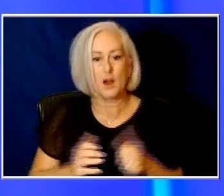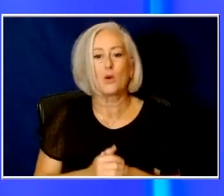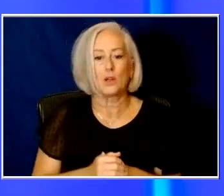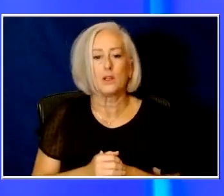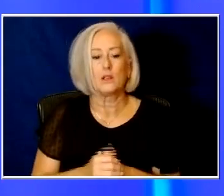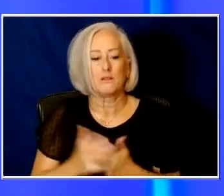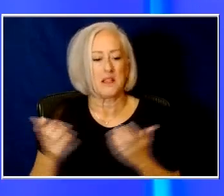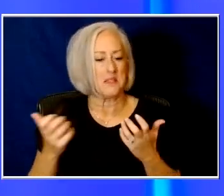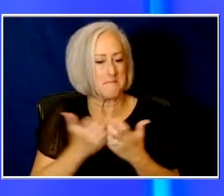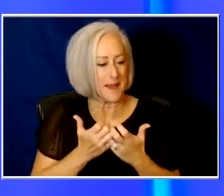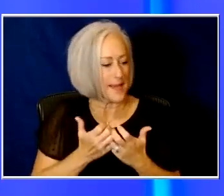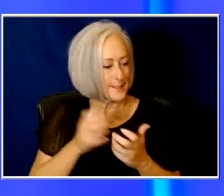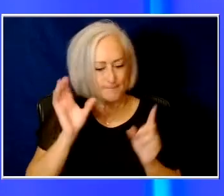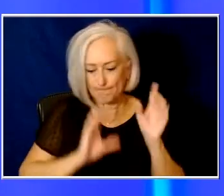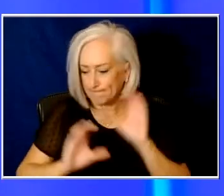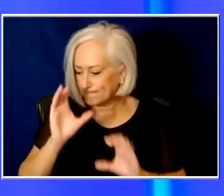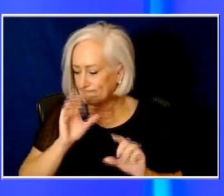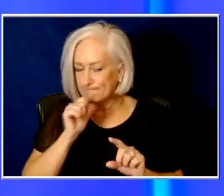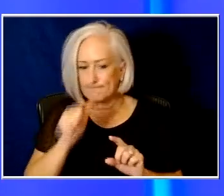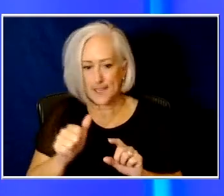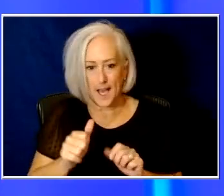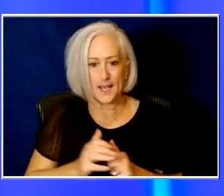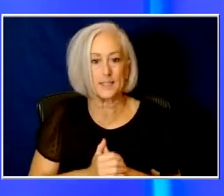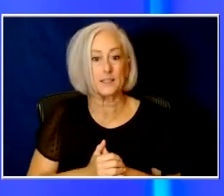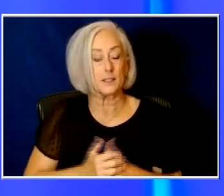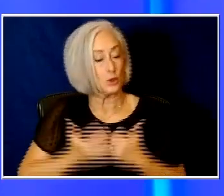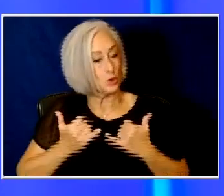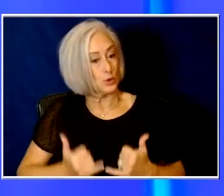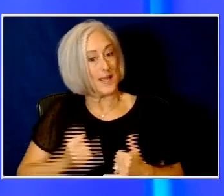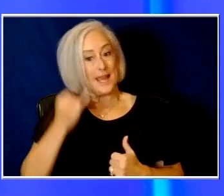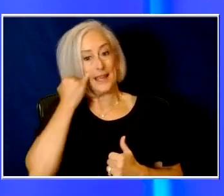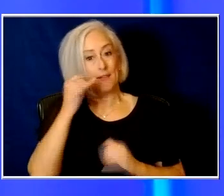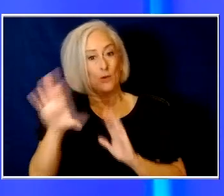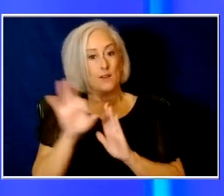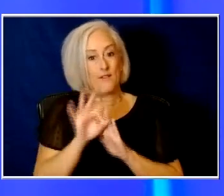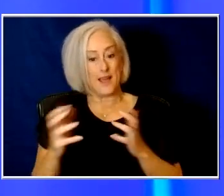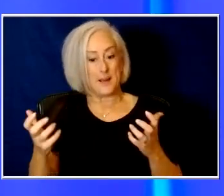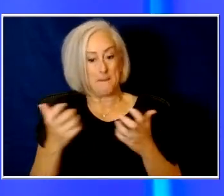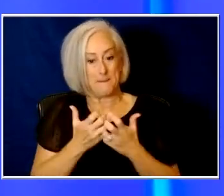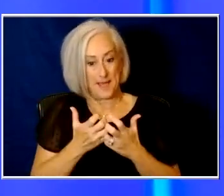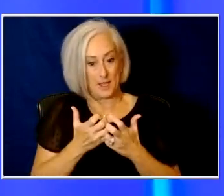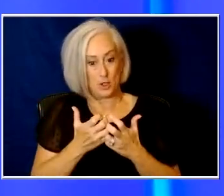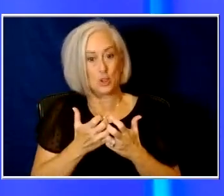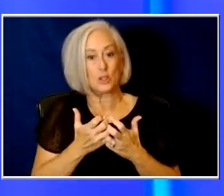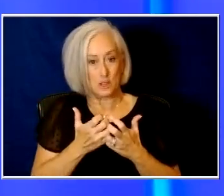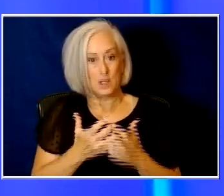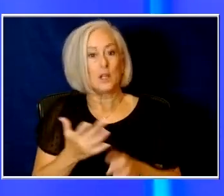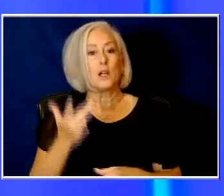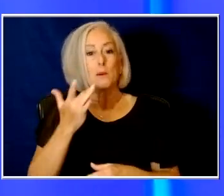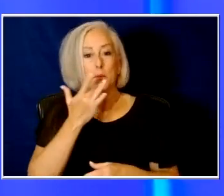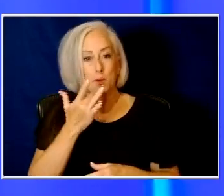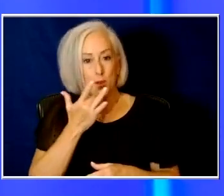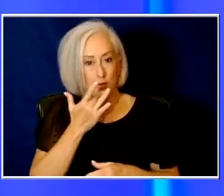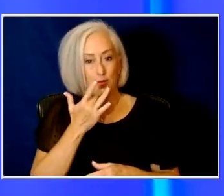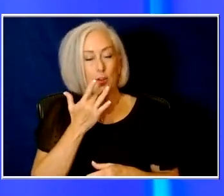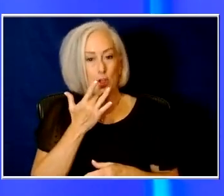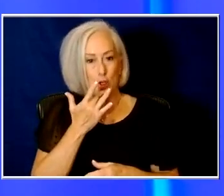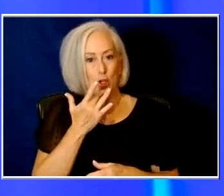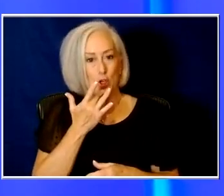have a match donor, then we would prefer going with a match donor most of the situations.